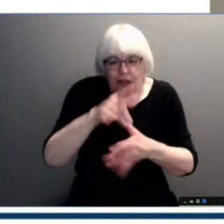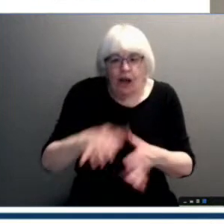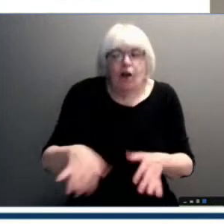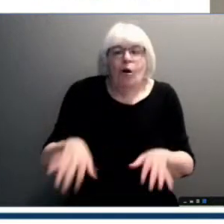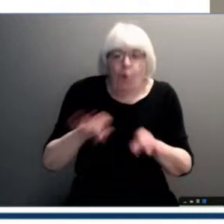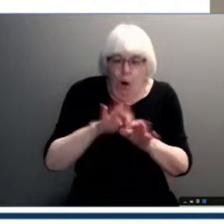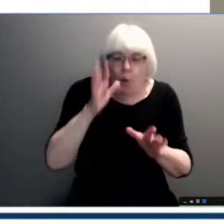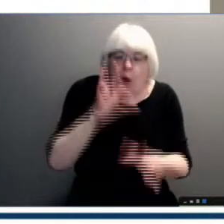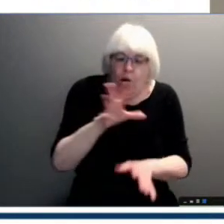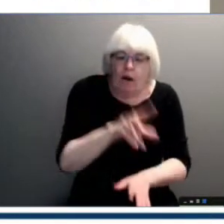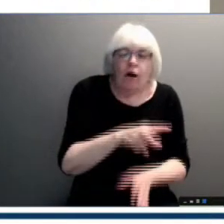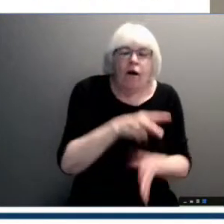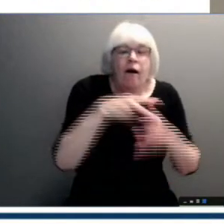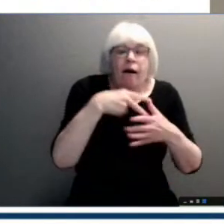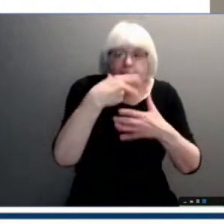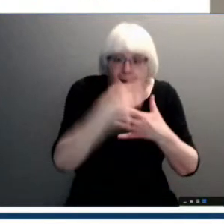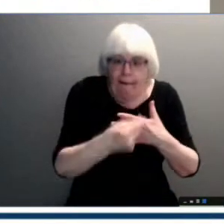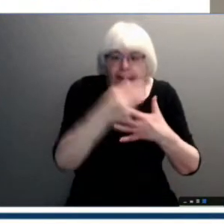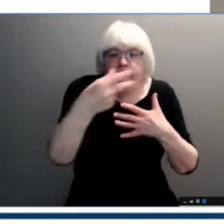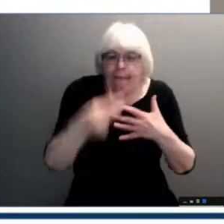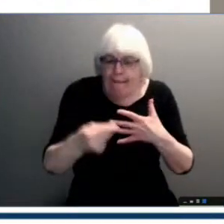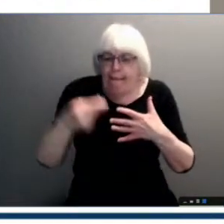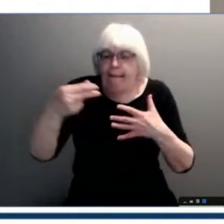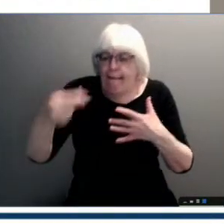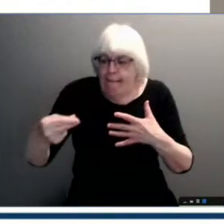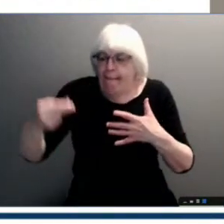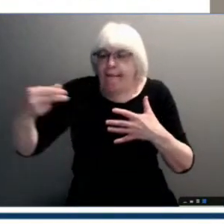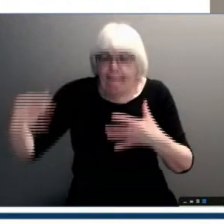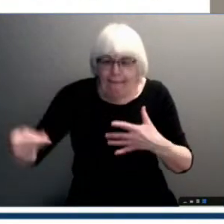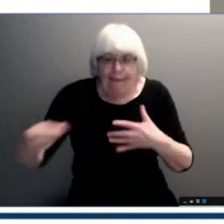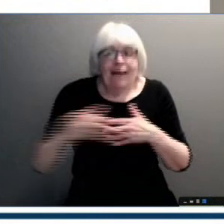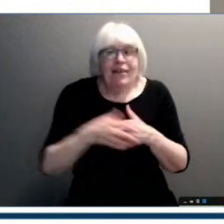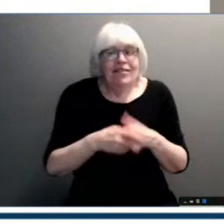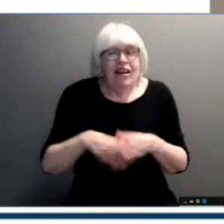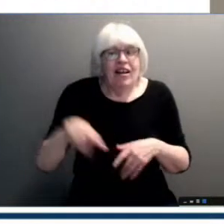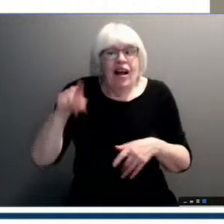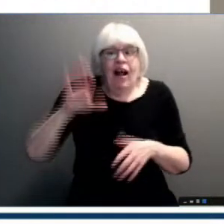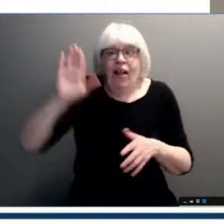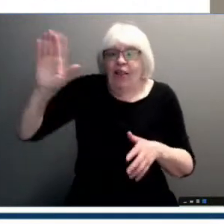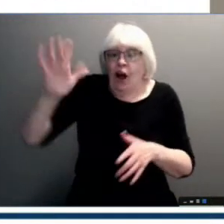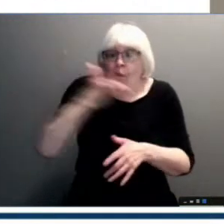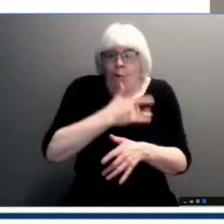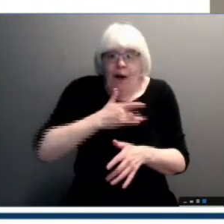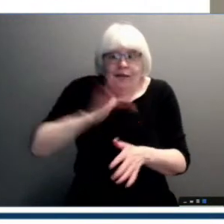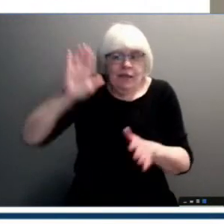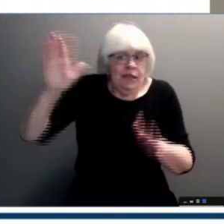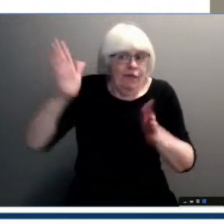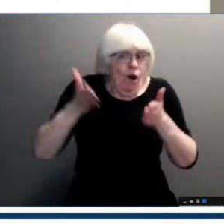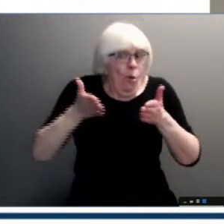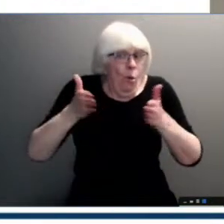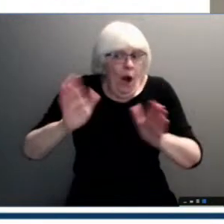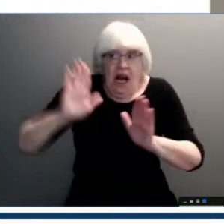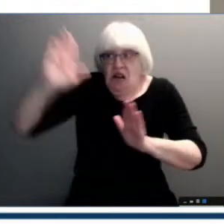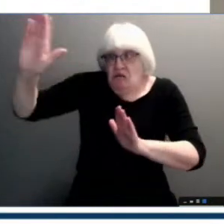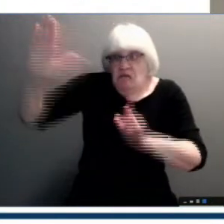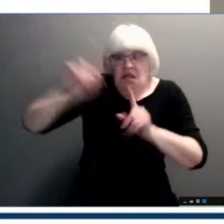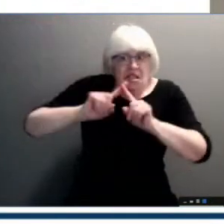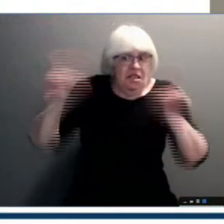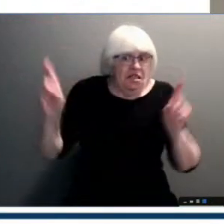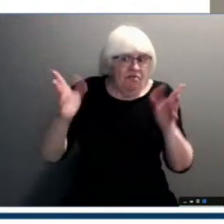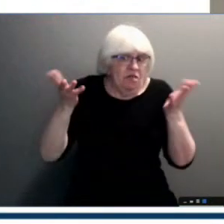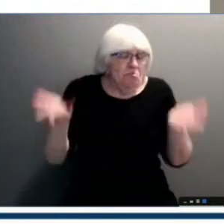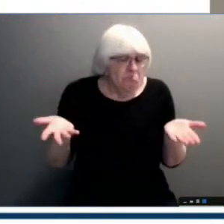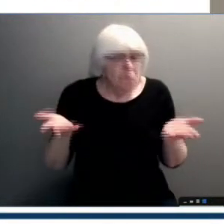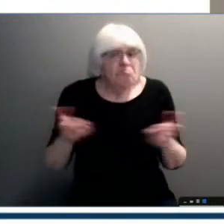we roll things out. Other provinces are having different approaches, but we had the same concerns when we started to roll